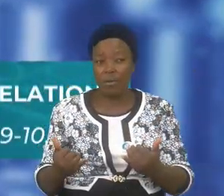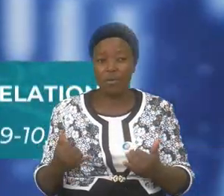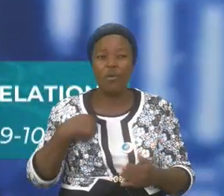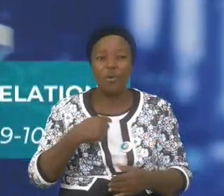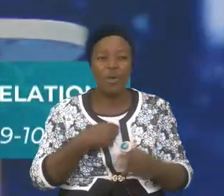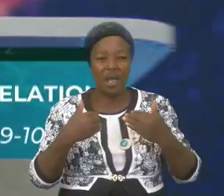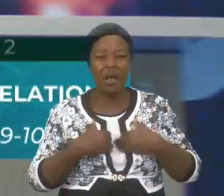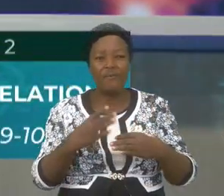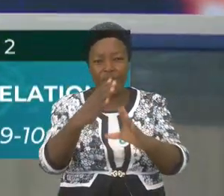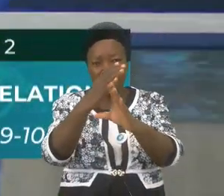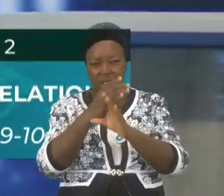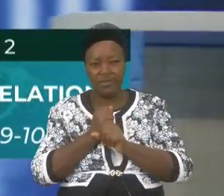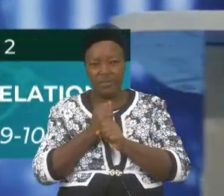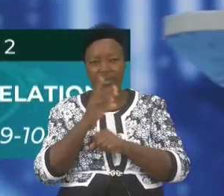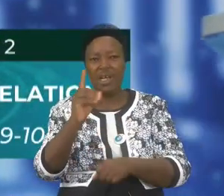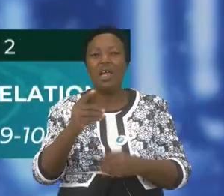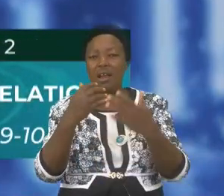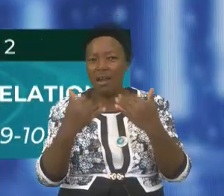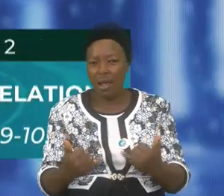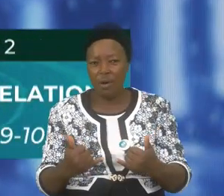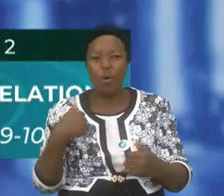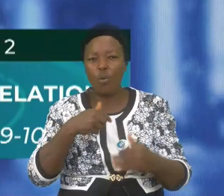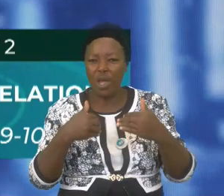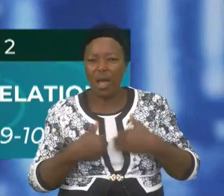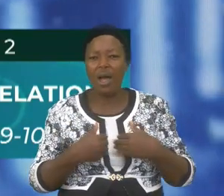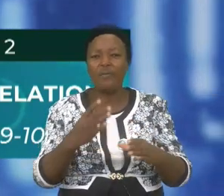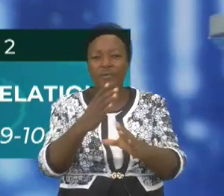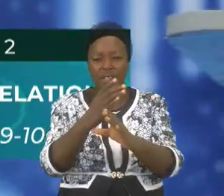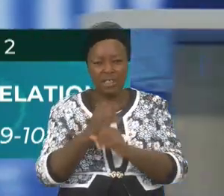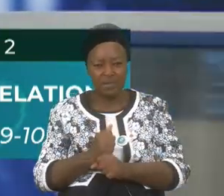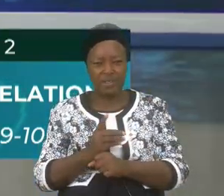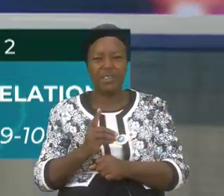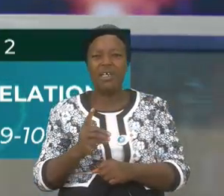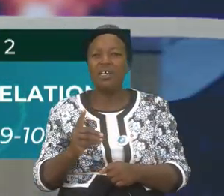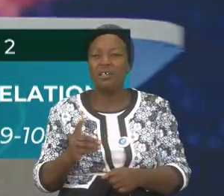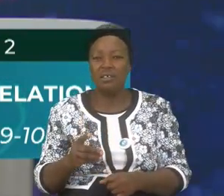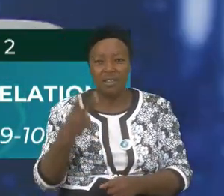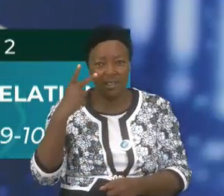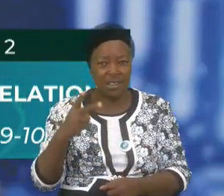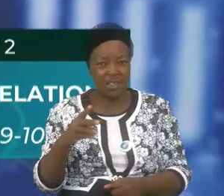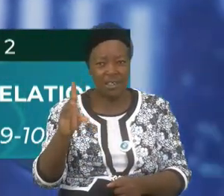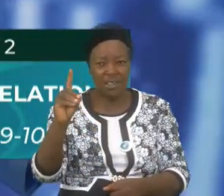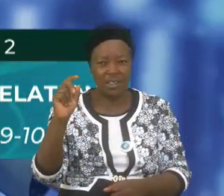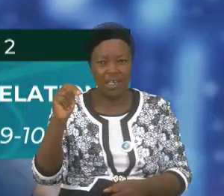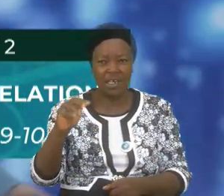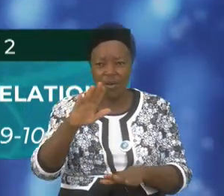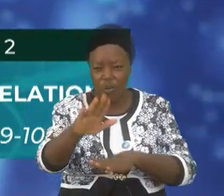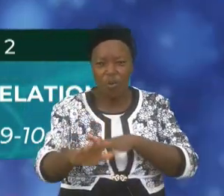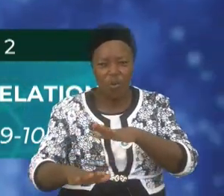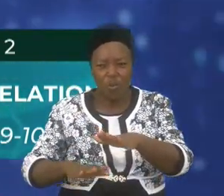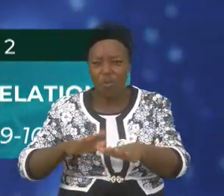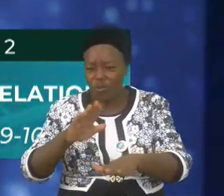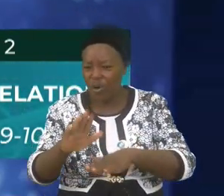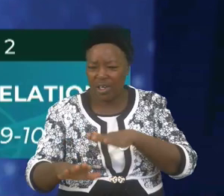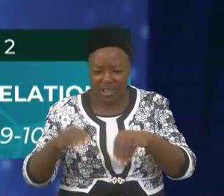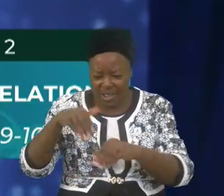have received. Look at Daniel walking in area. Take me to the king. What do you mean? What the magicians have not got,